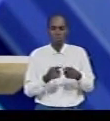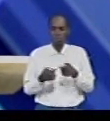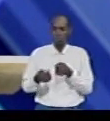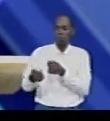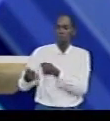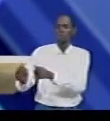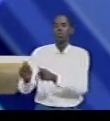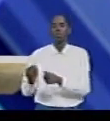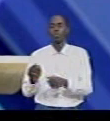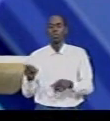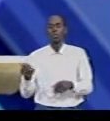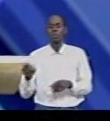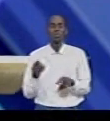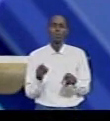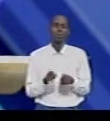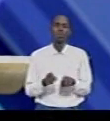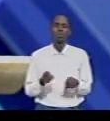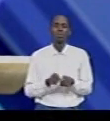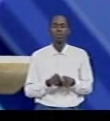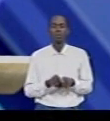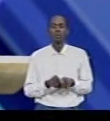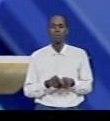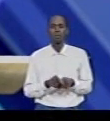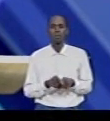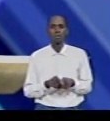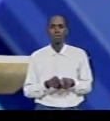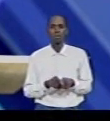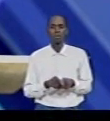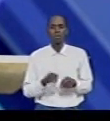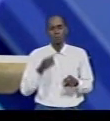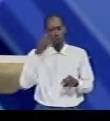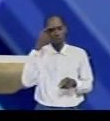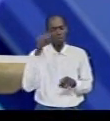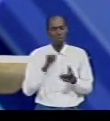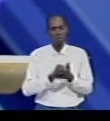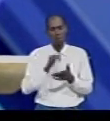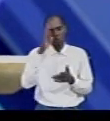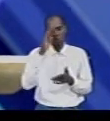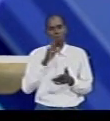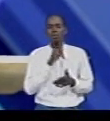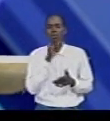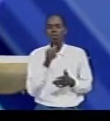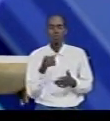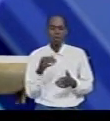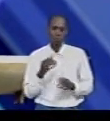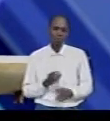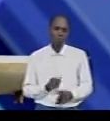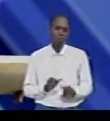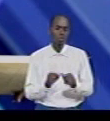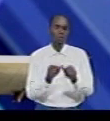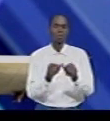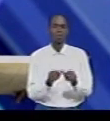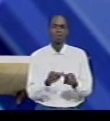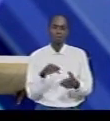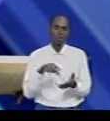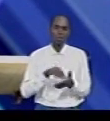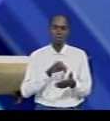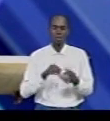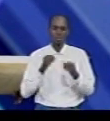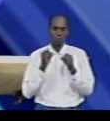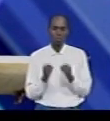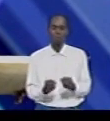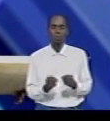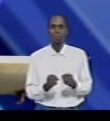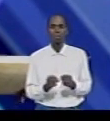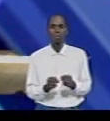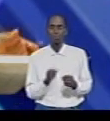to that life of instability. Instability, they couldn't keep on with the